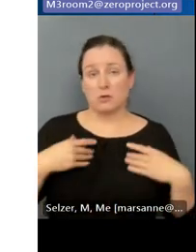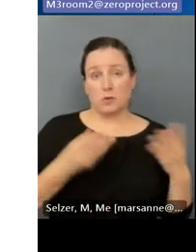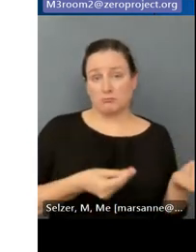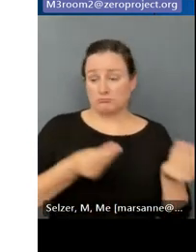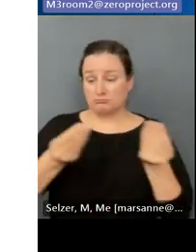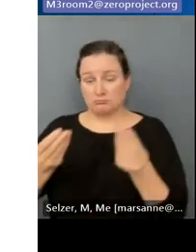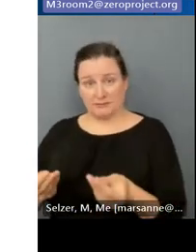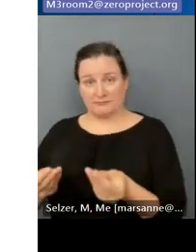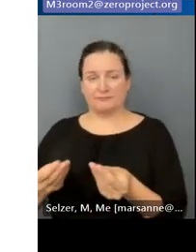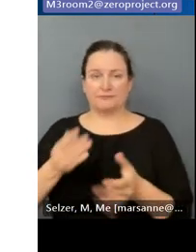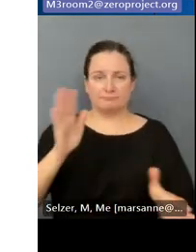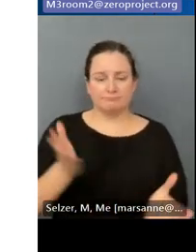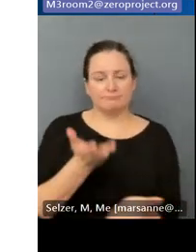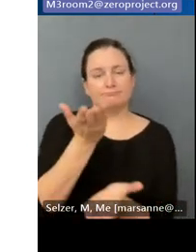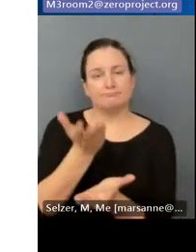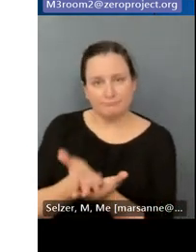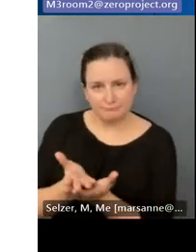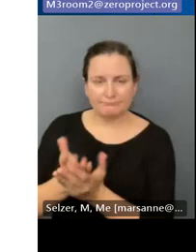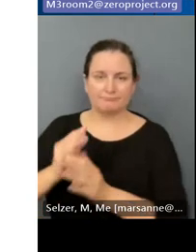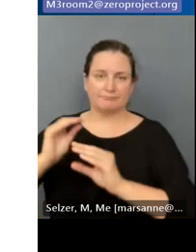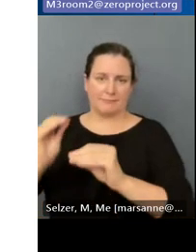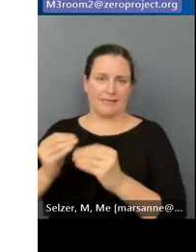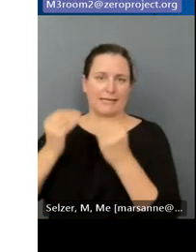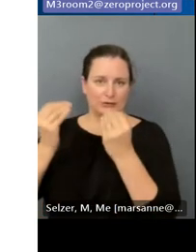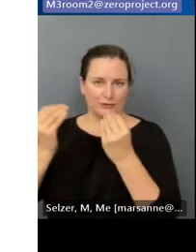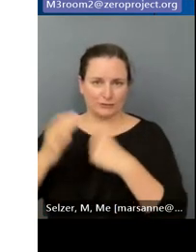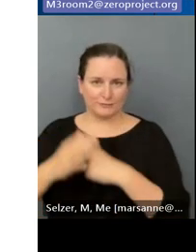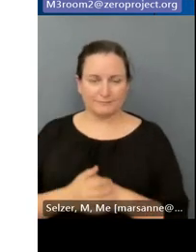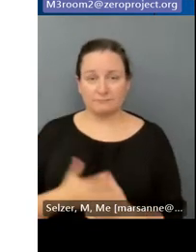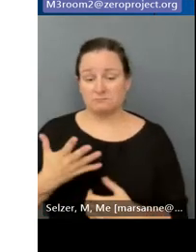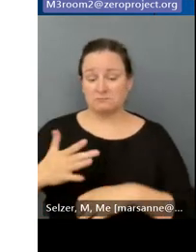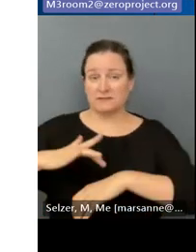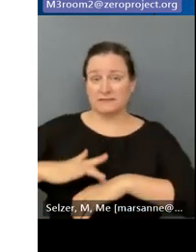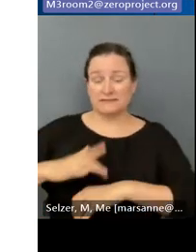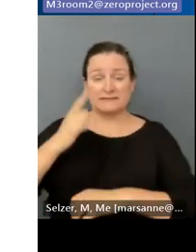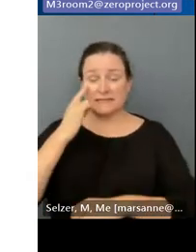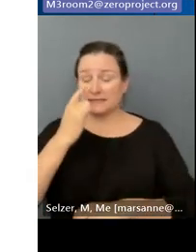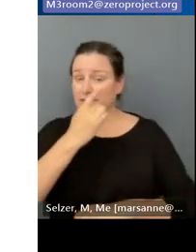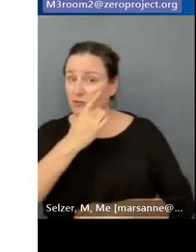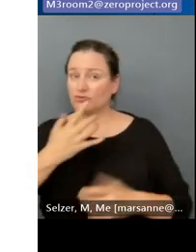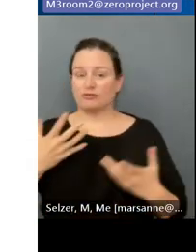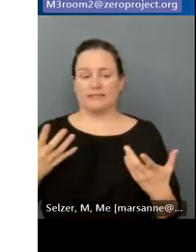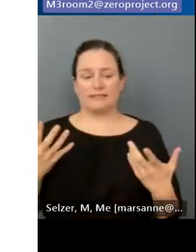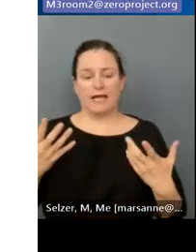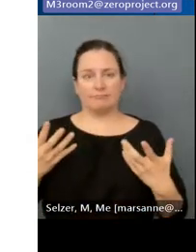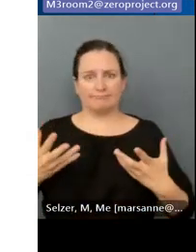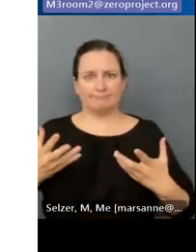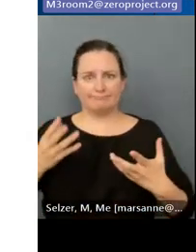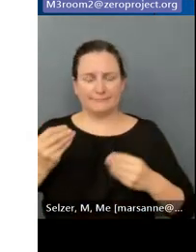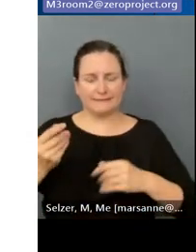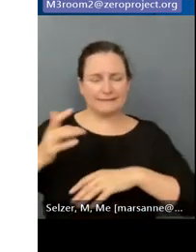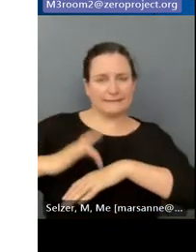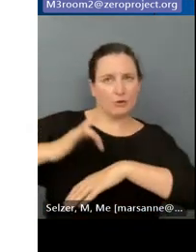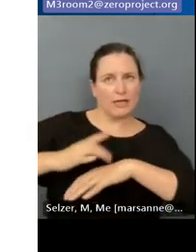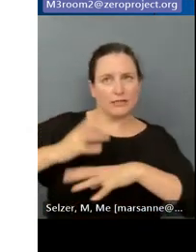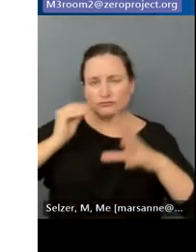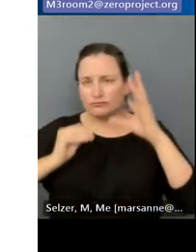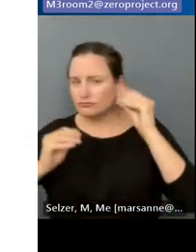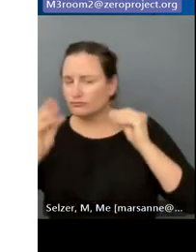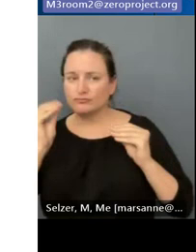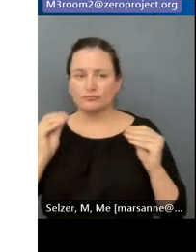example, math, reason, games, sensory simulations, music instruments and toys for children, oral and writing